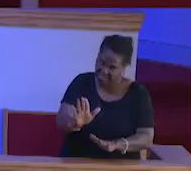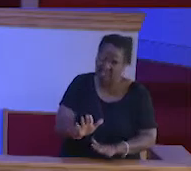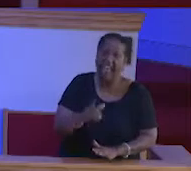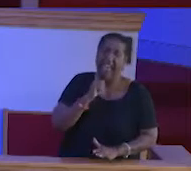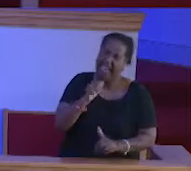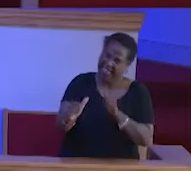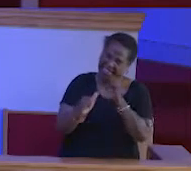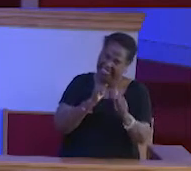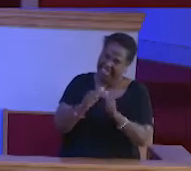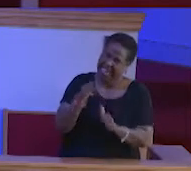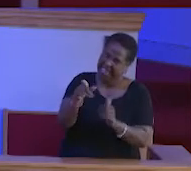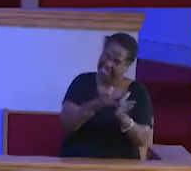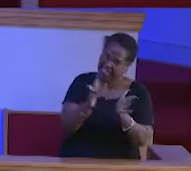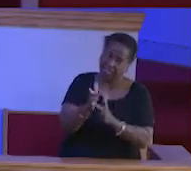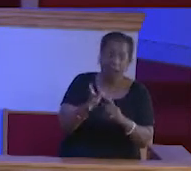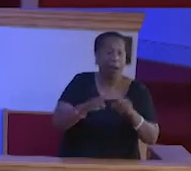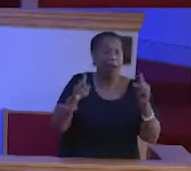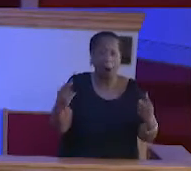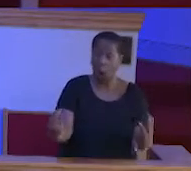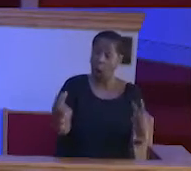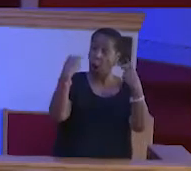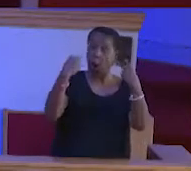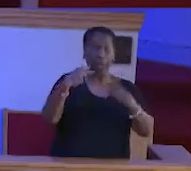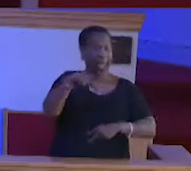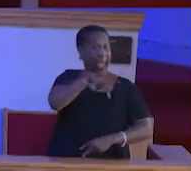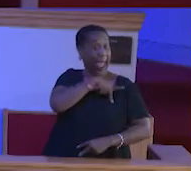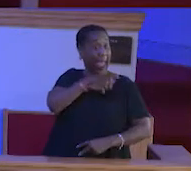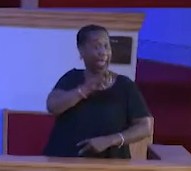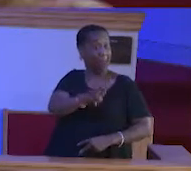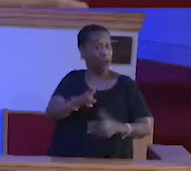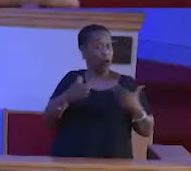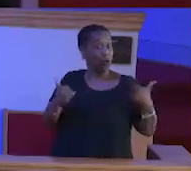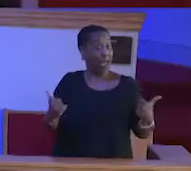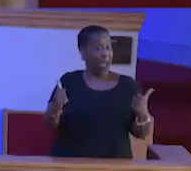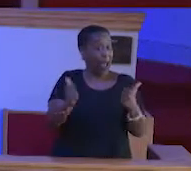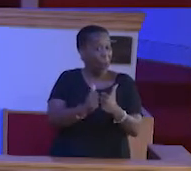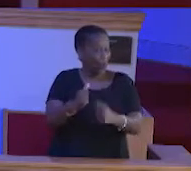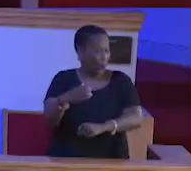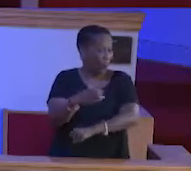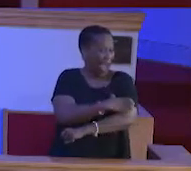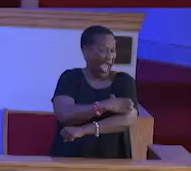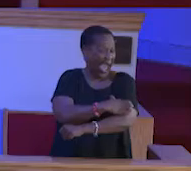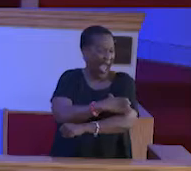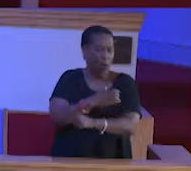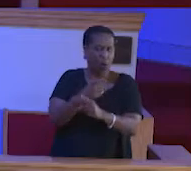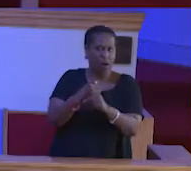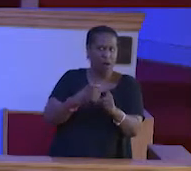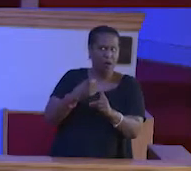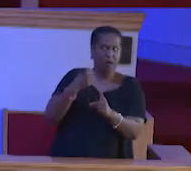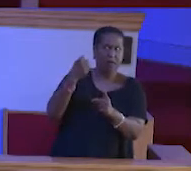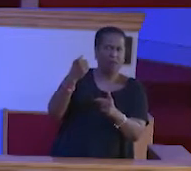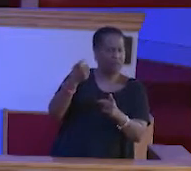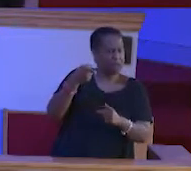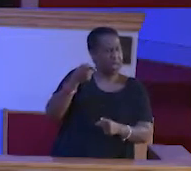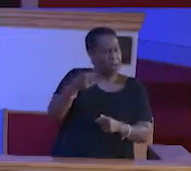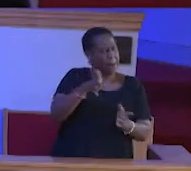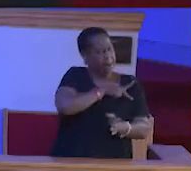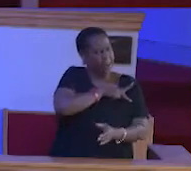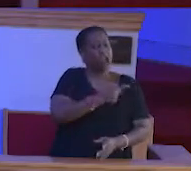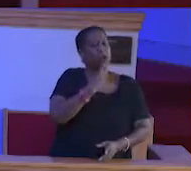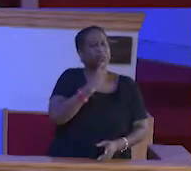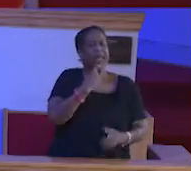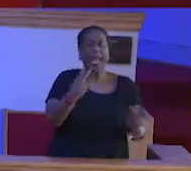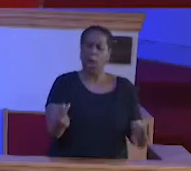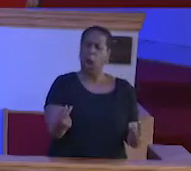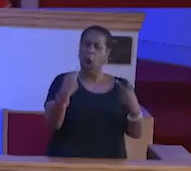and denies him. But look at Peter now. With power from the purpose of Pentecost, Peter says,